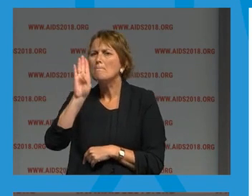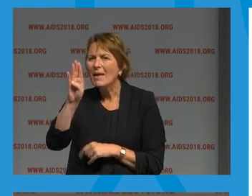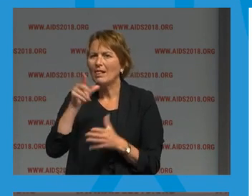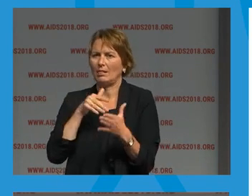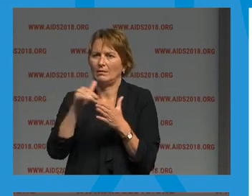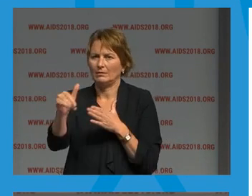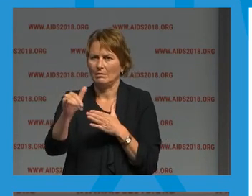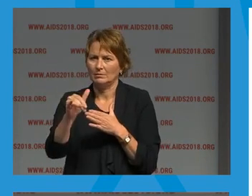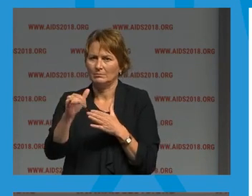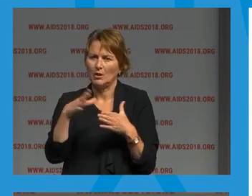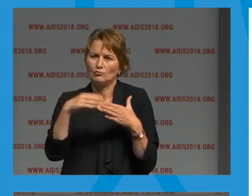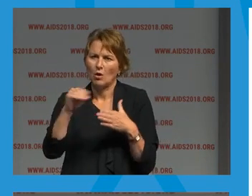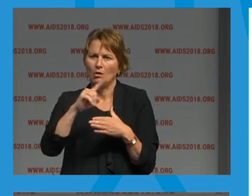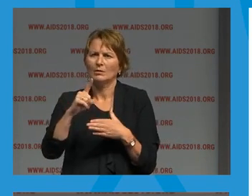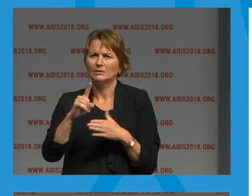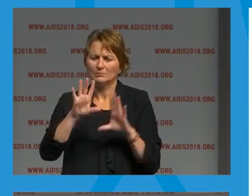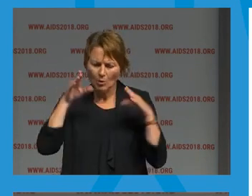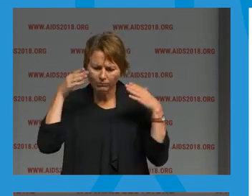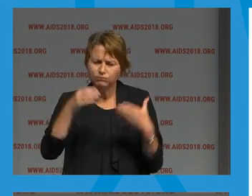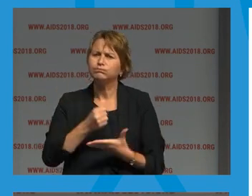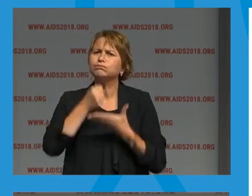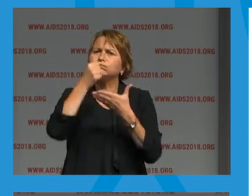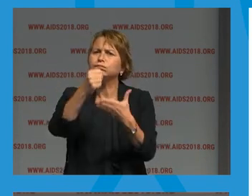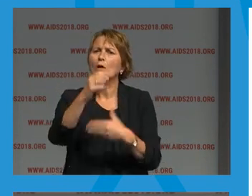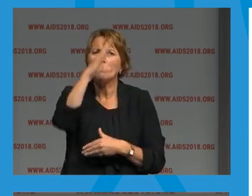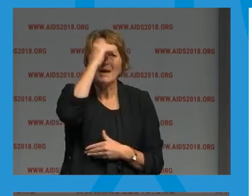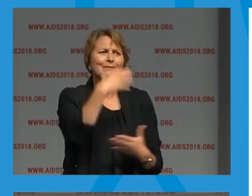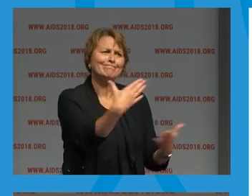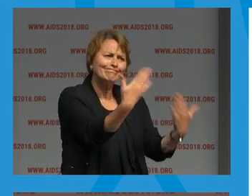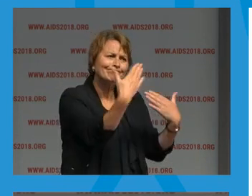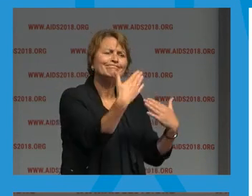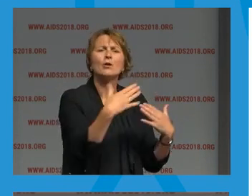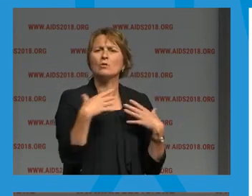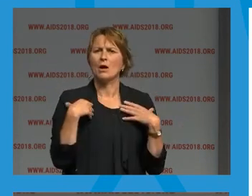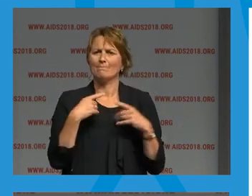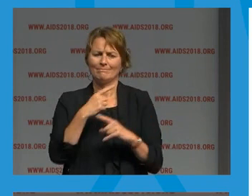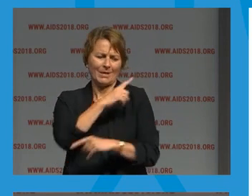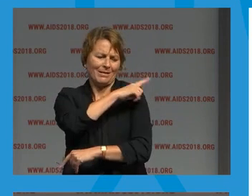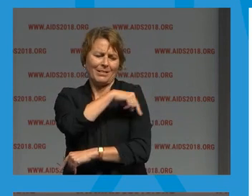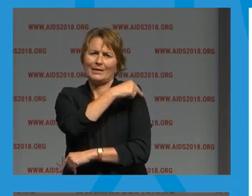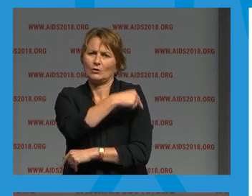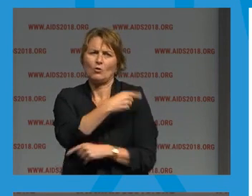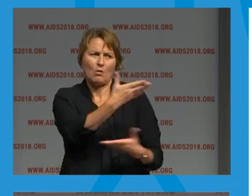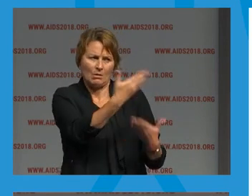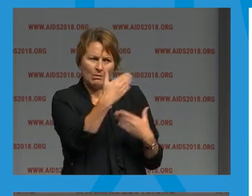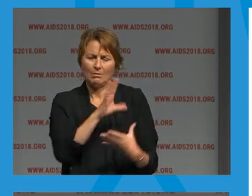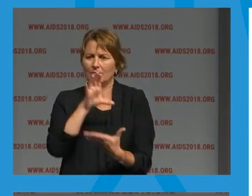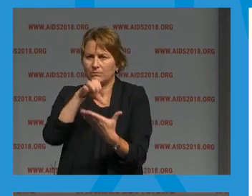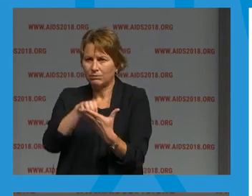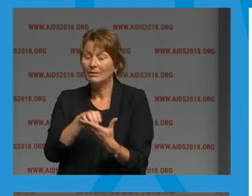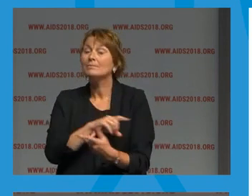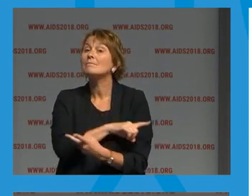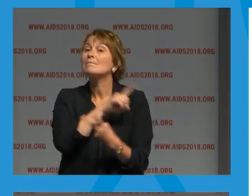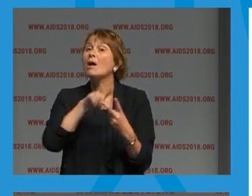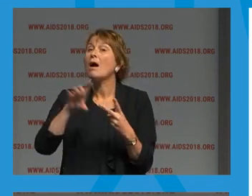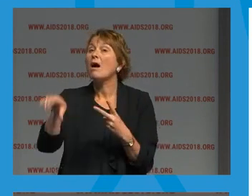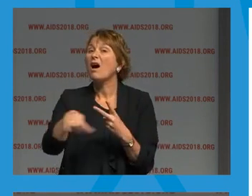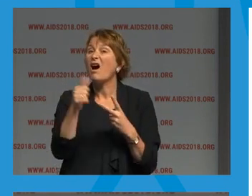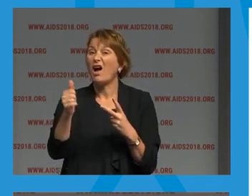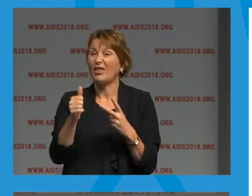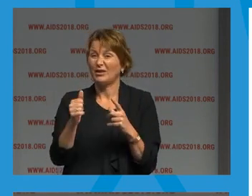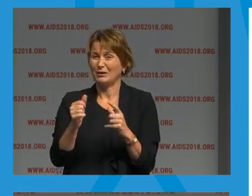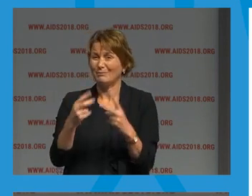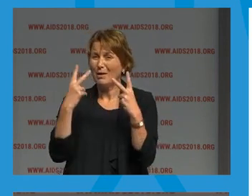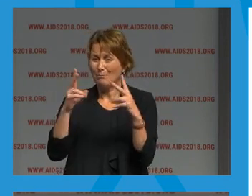men into the clinical sphere. And then clinical and prevention cascades for all key populations are lacking in